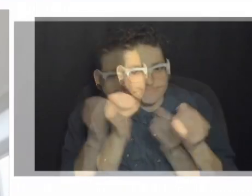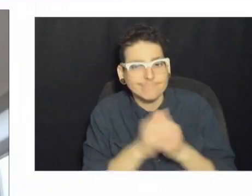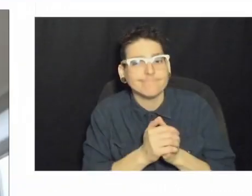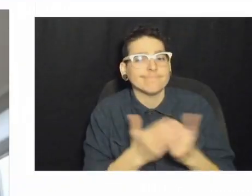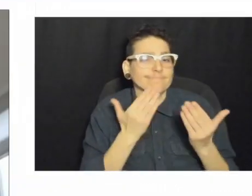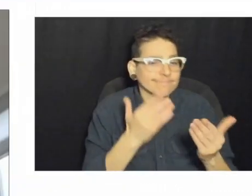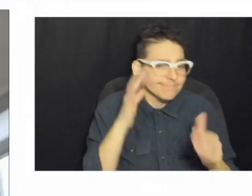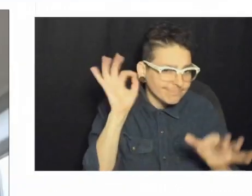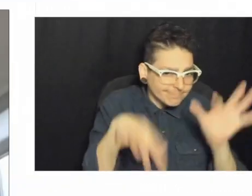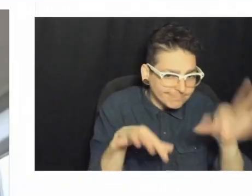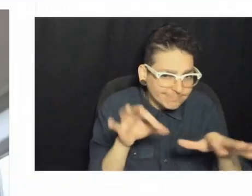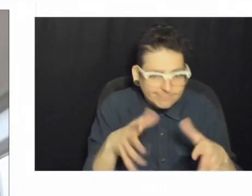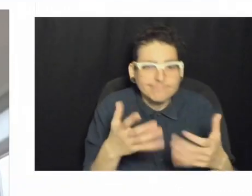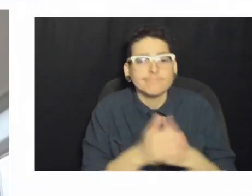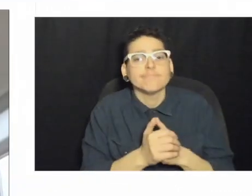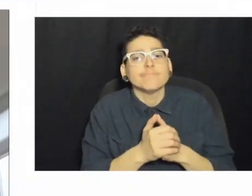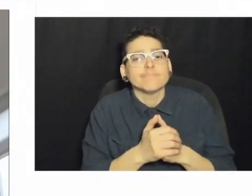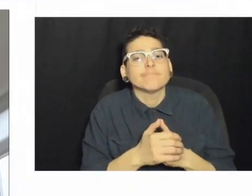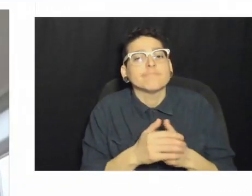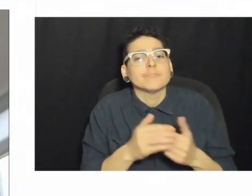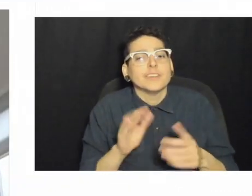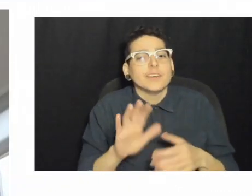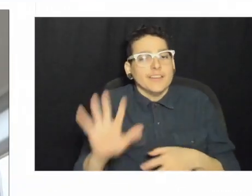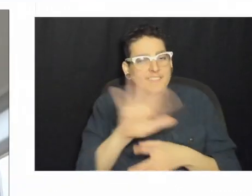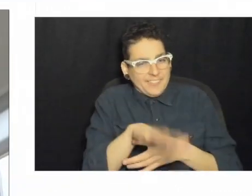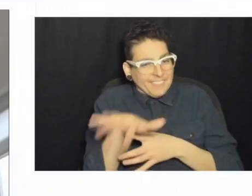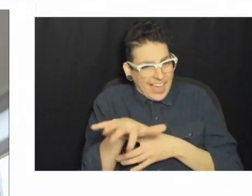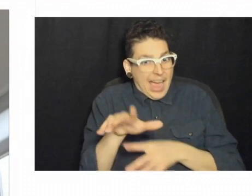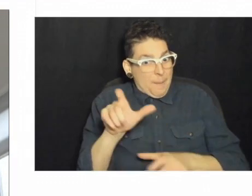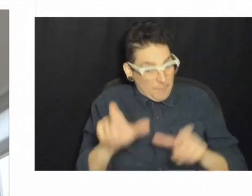in the Miro board. So thanks to all of you for